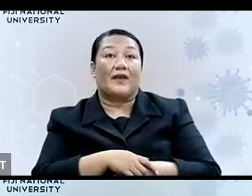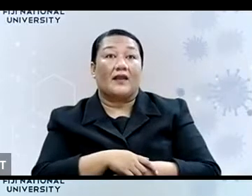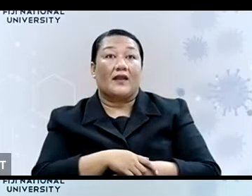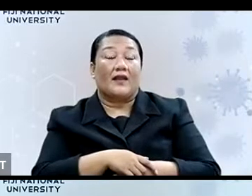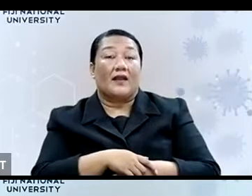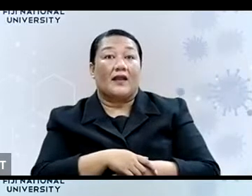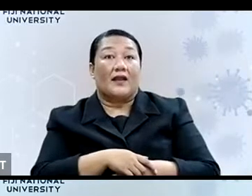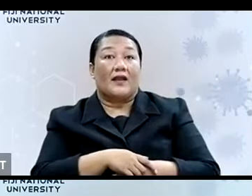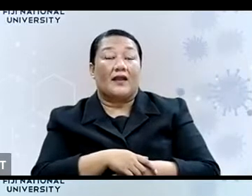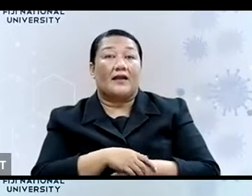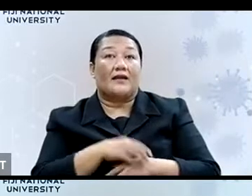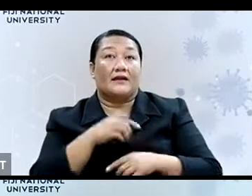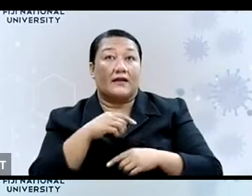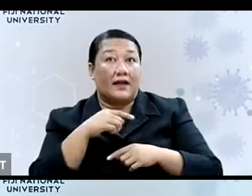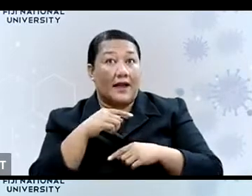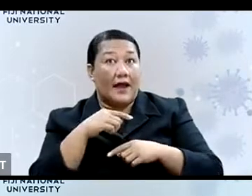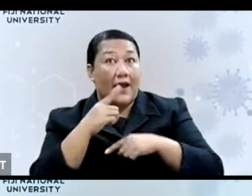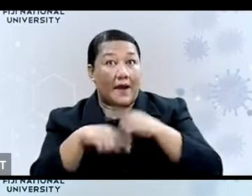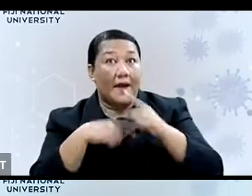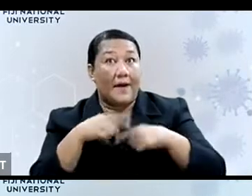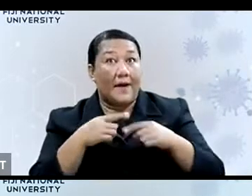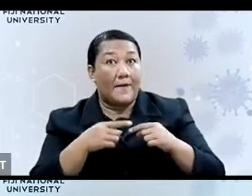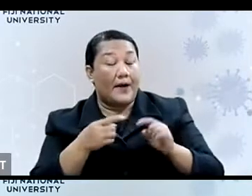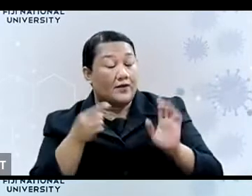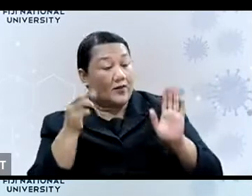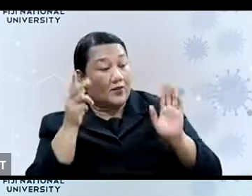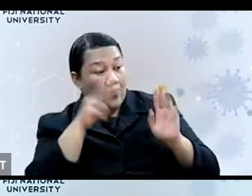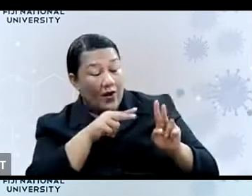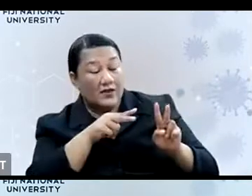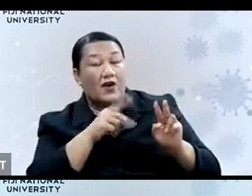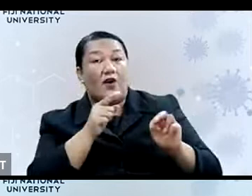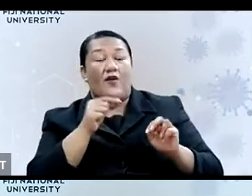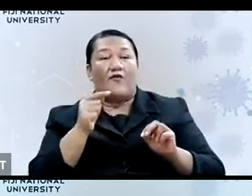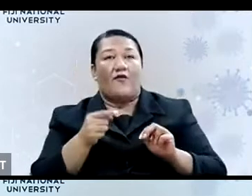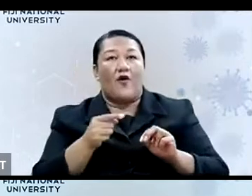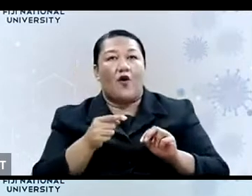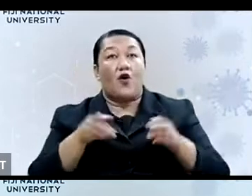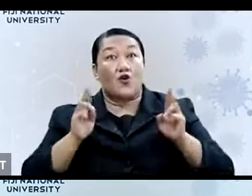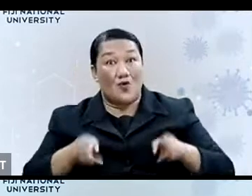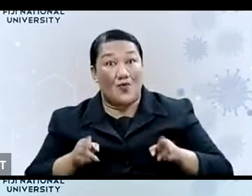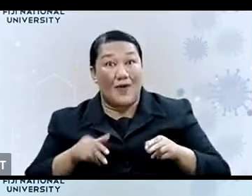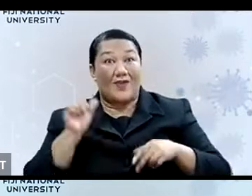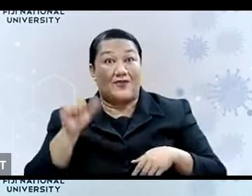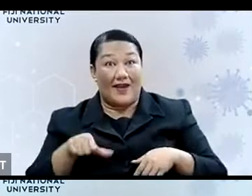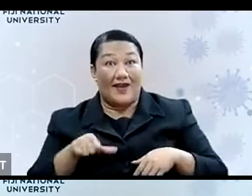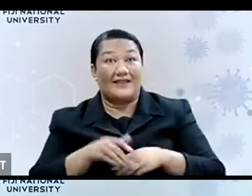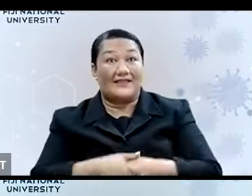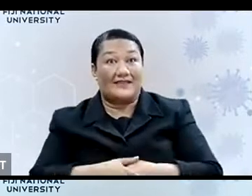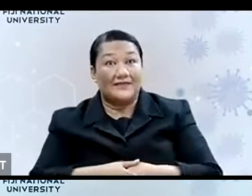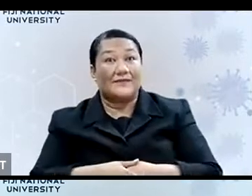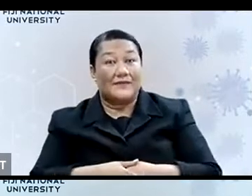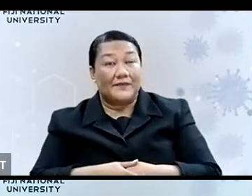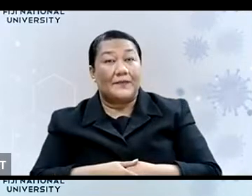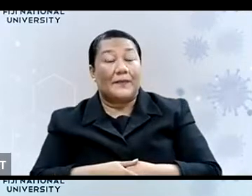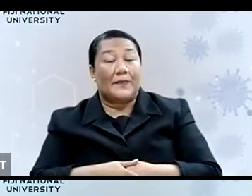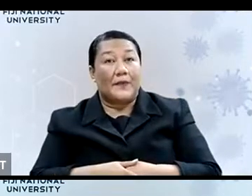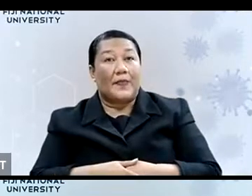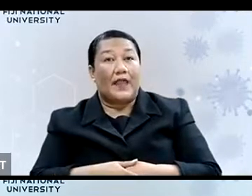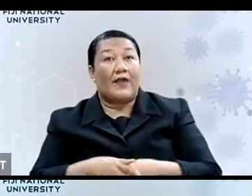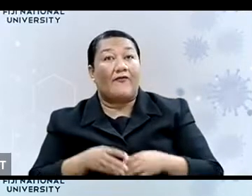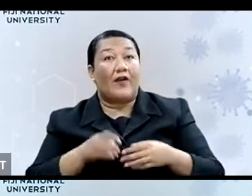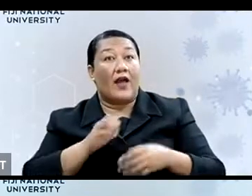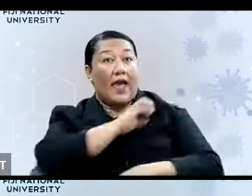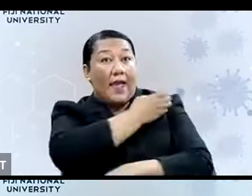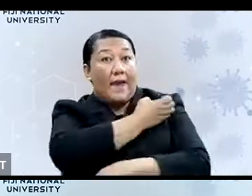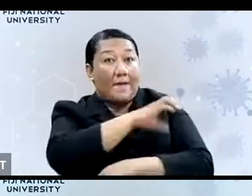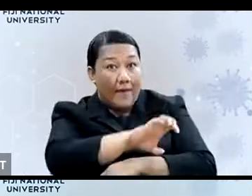regarded as, if I can say, the watchdog of human rights. So they are empowered according to law and according to